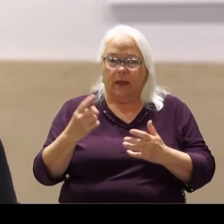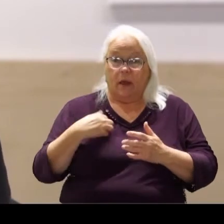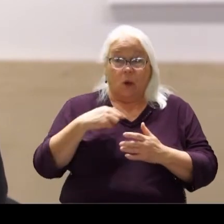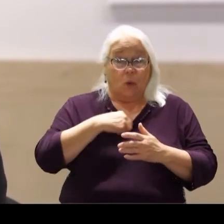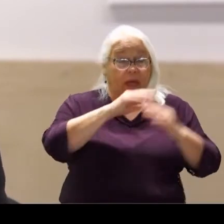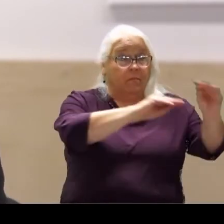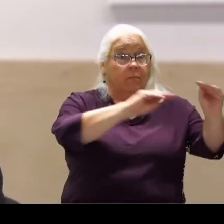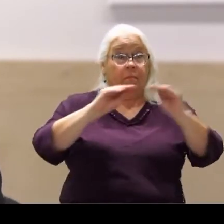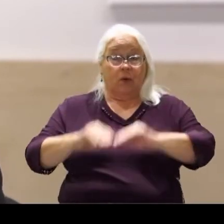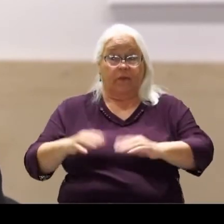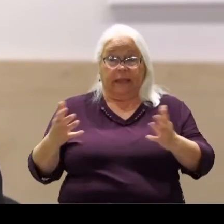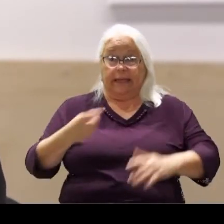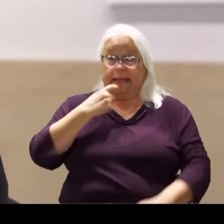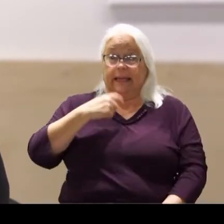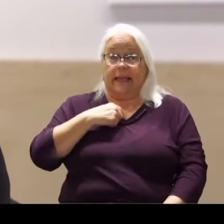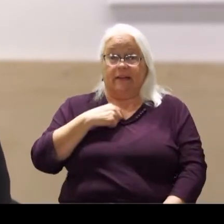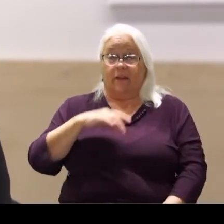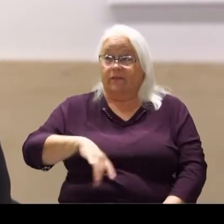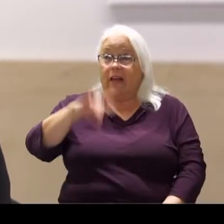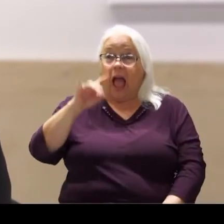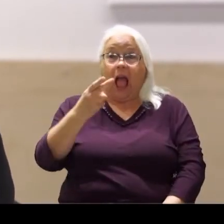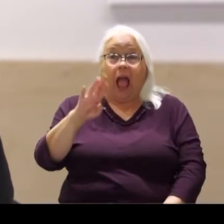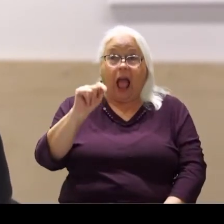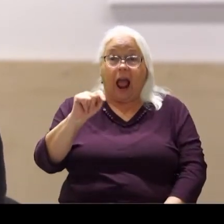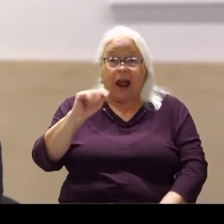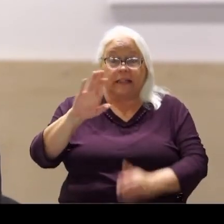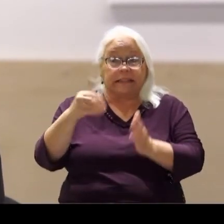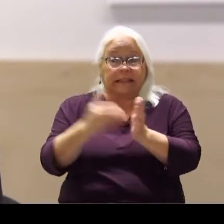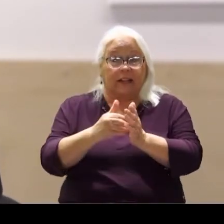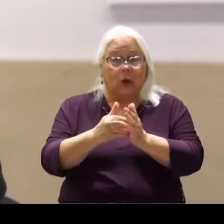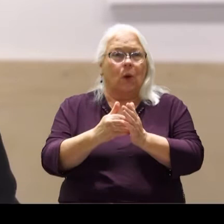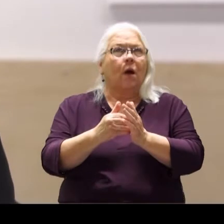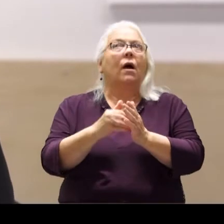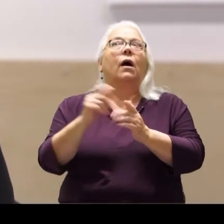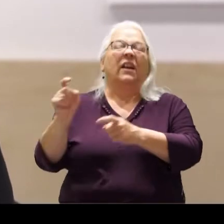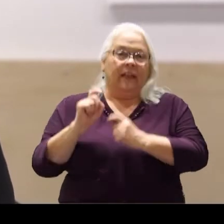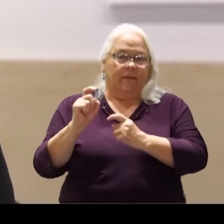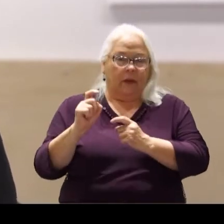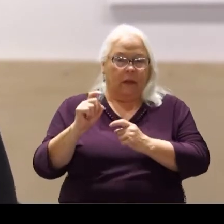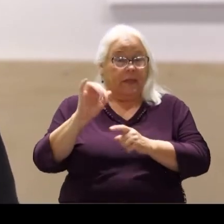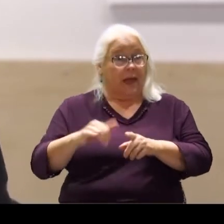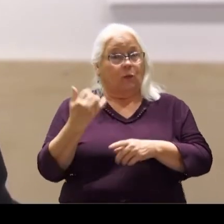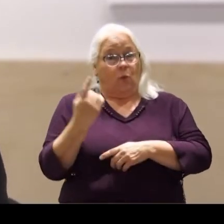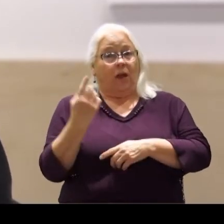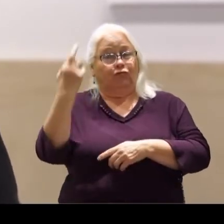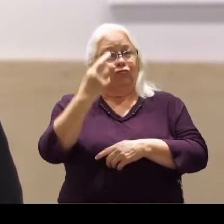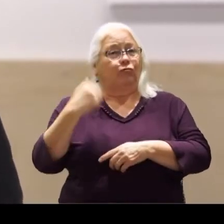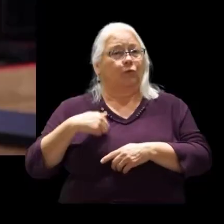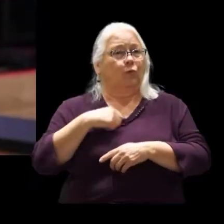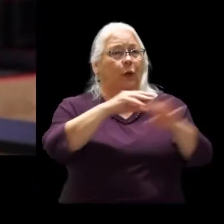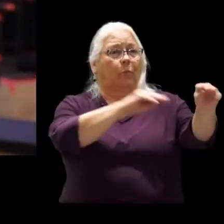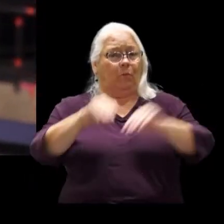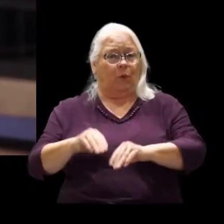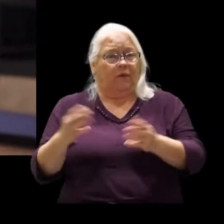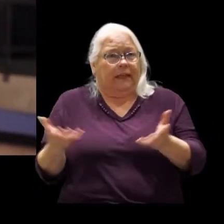son singing. And then I moved to Kingston, again, another gift, discovering Heart Center. And in fact, it was one of the reasons we moved here